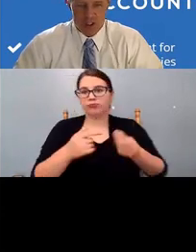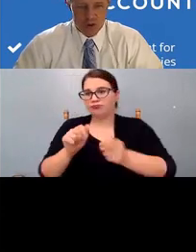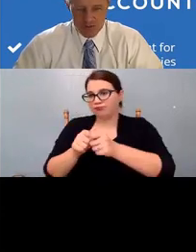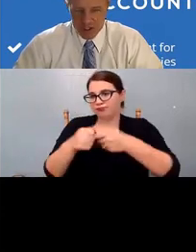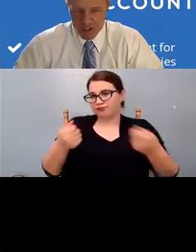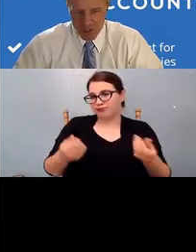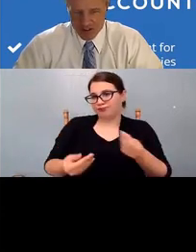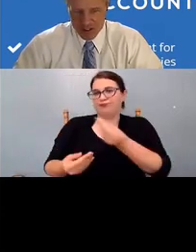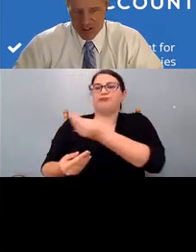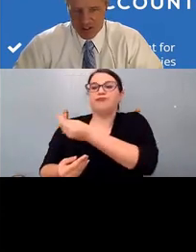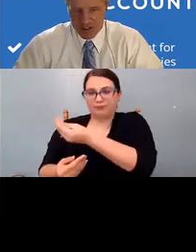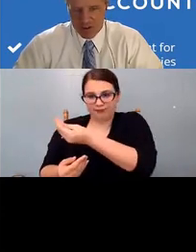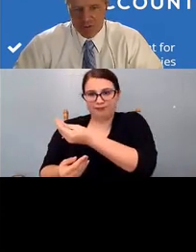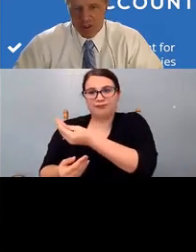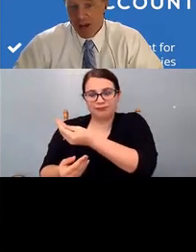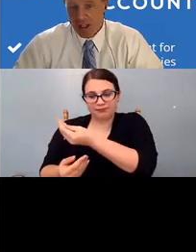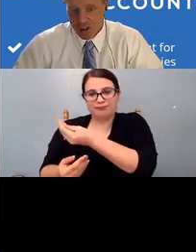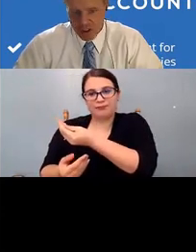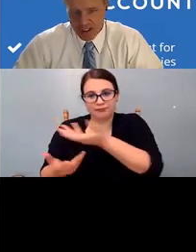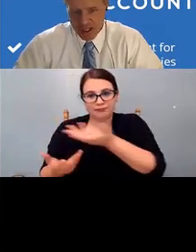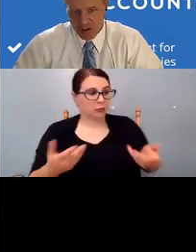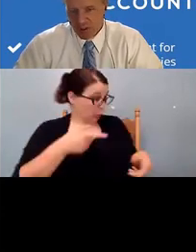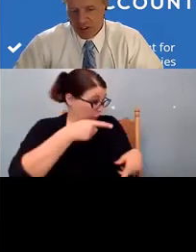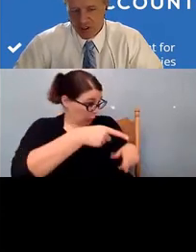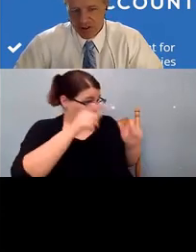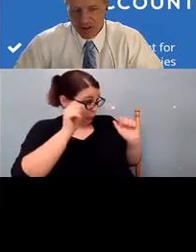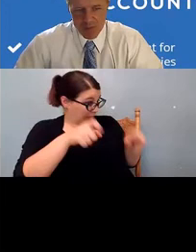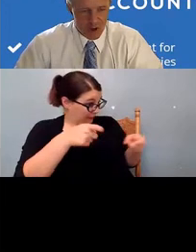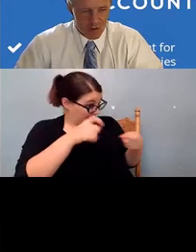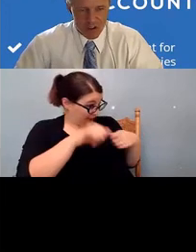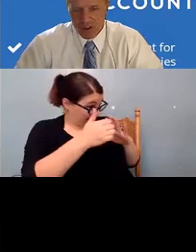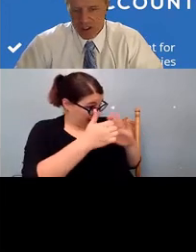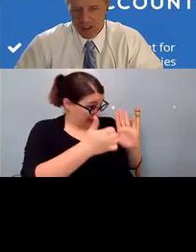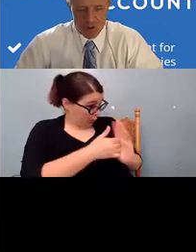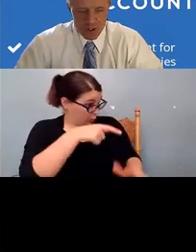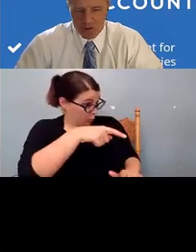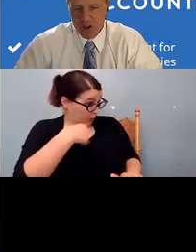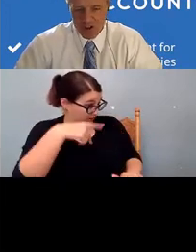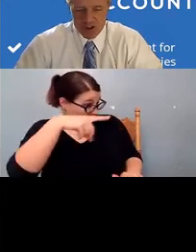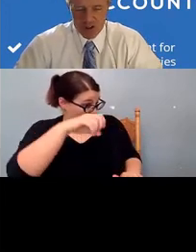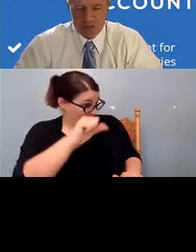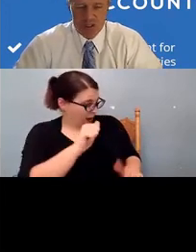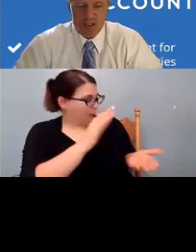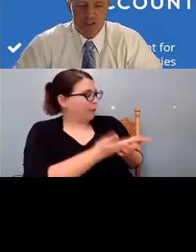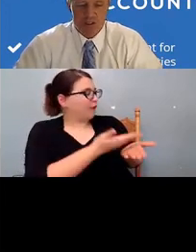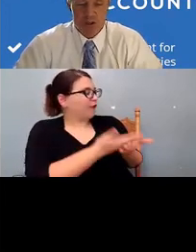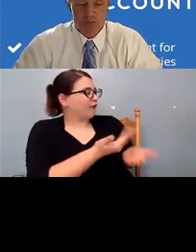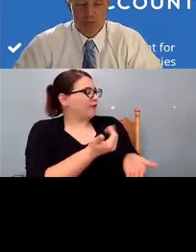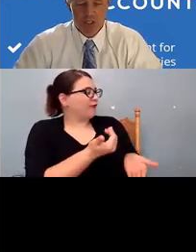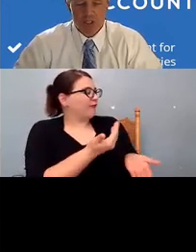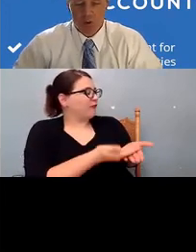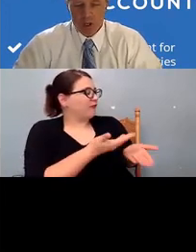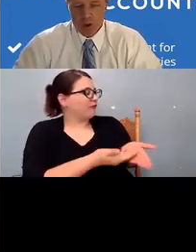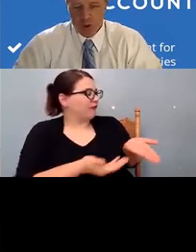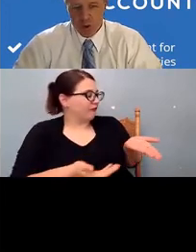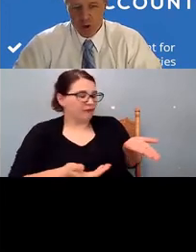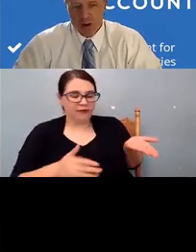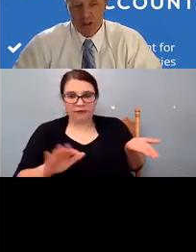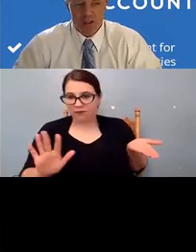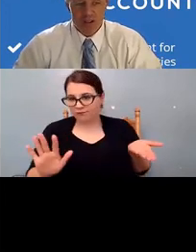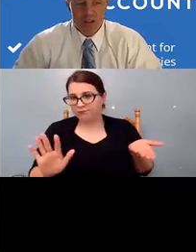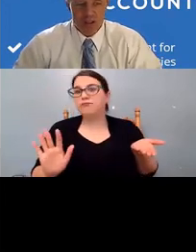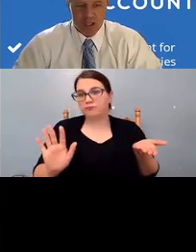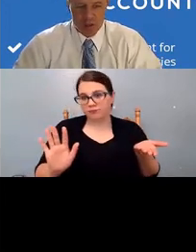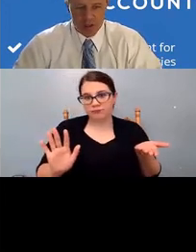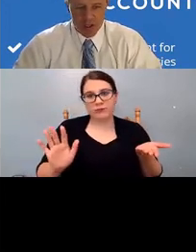or that you have the capacity to be managing the account because you have a power of attorney or whatever other circumstance. So we don't require